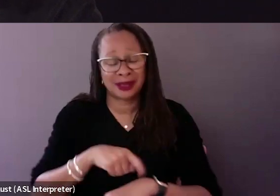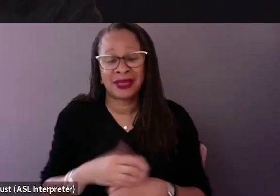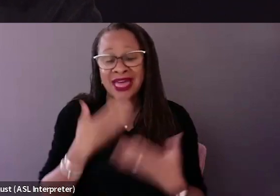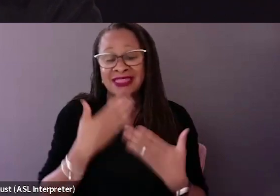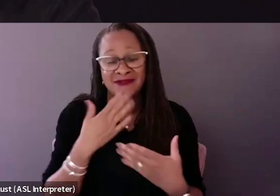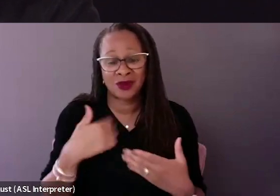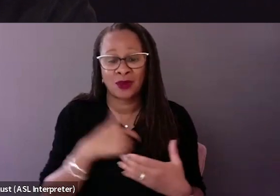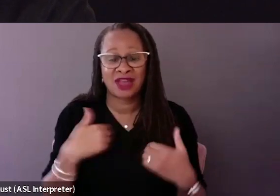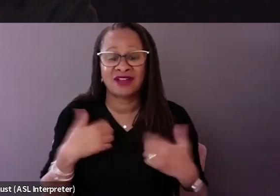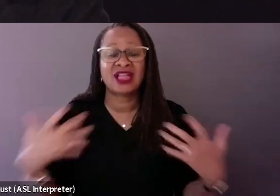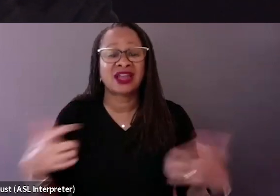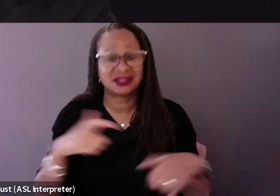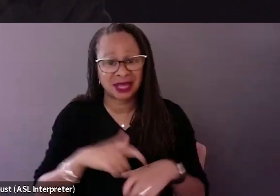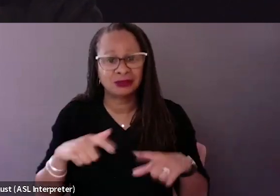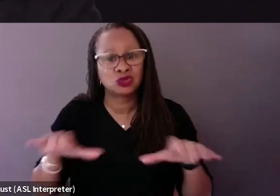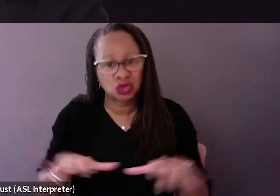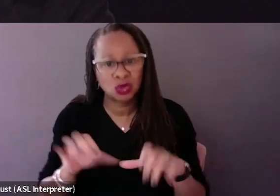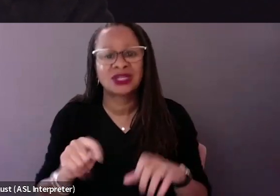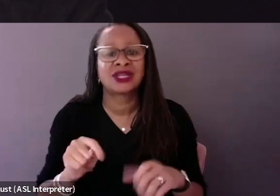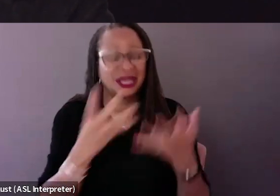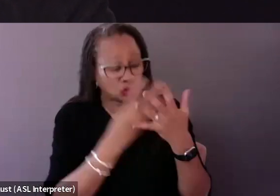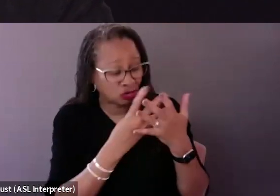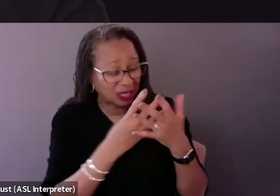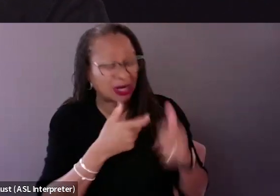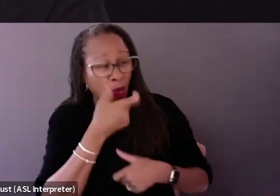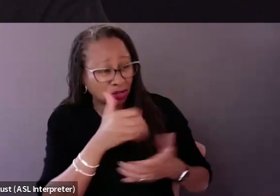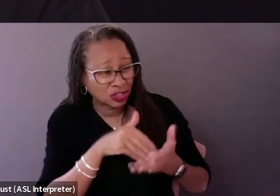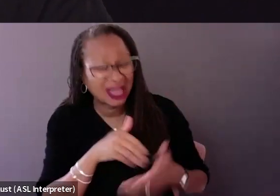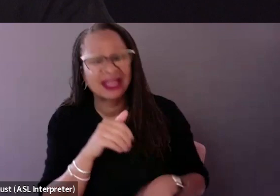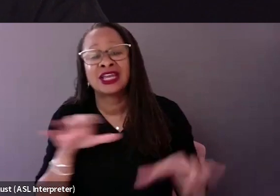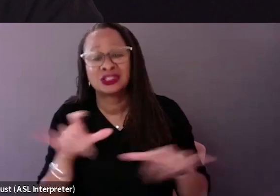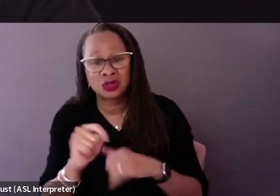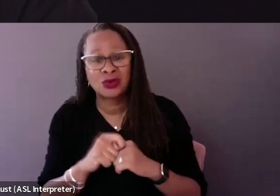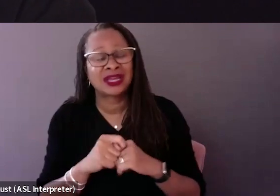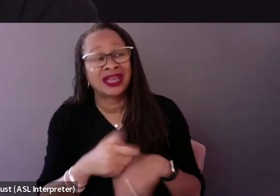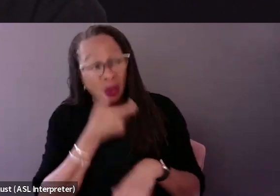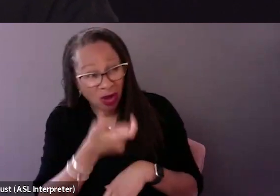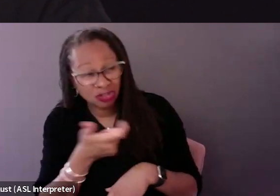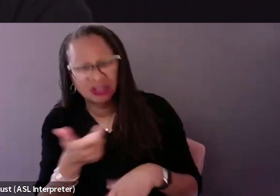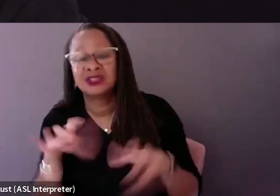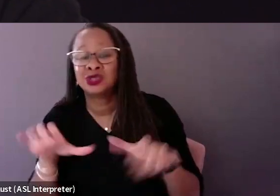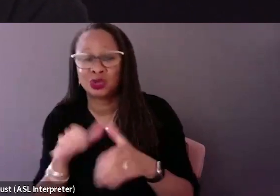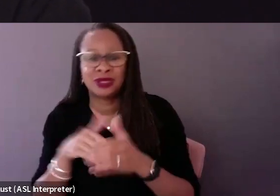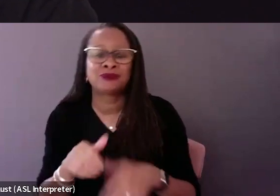a lot of time to just do it and screen it and do it. And we storyboarded all the